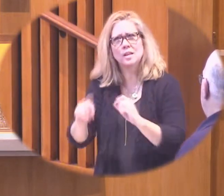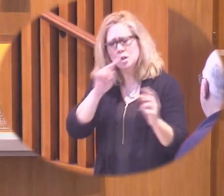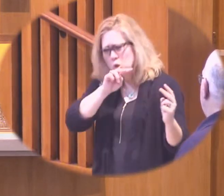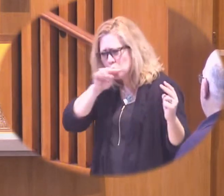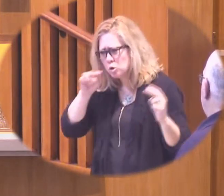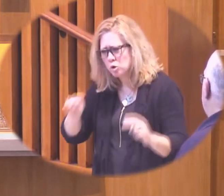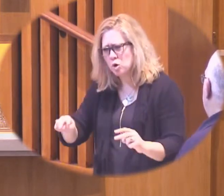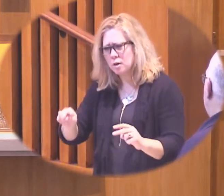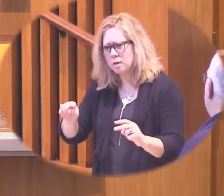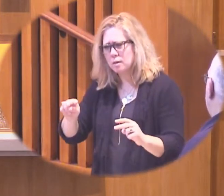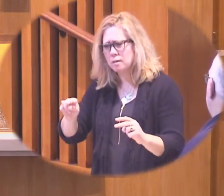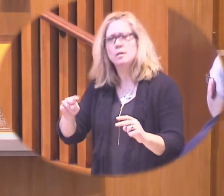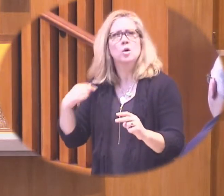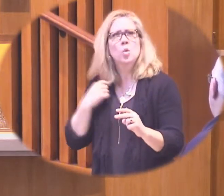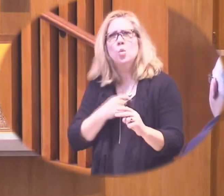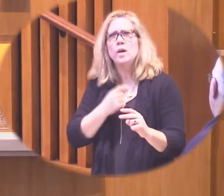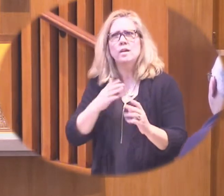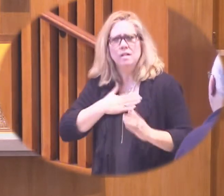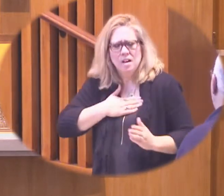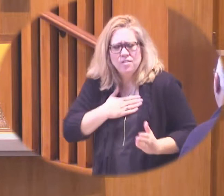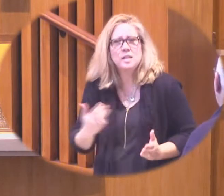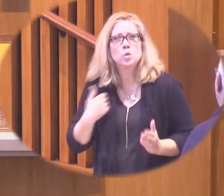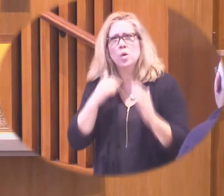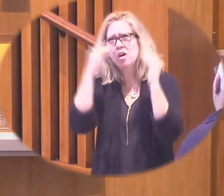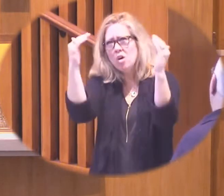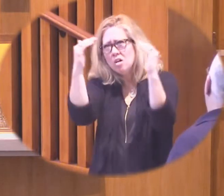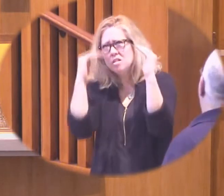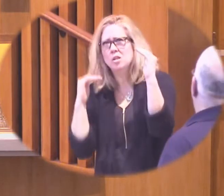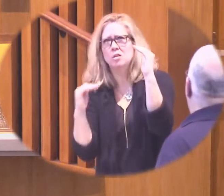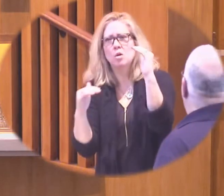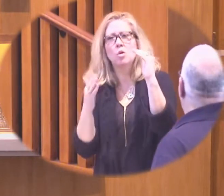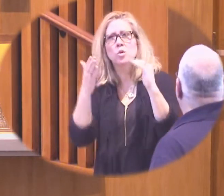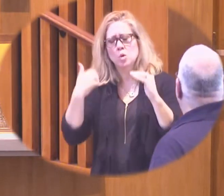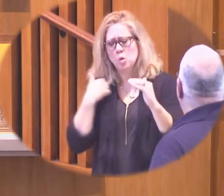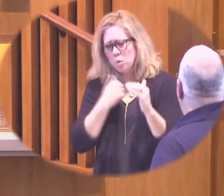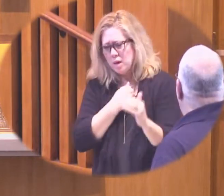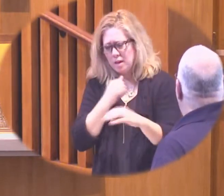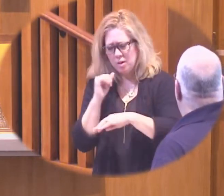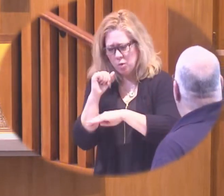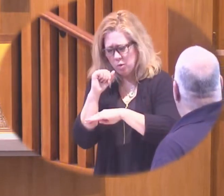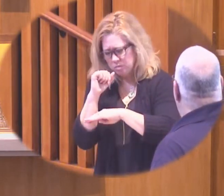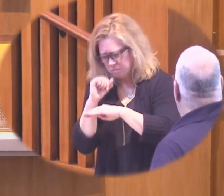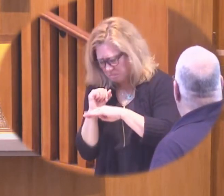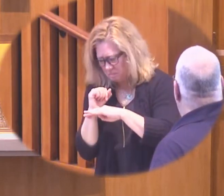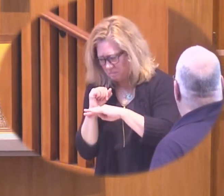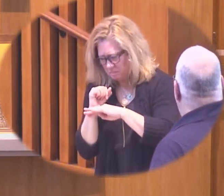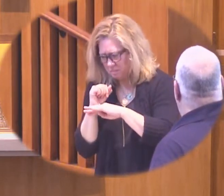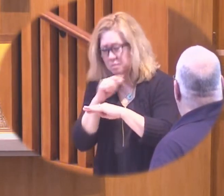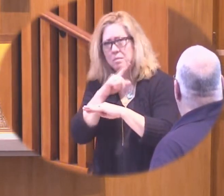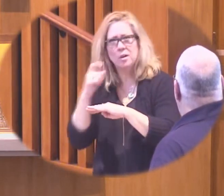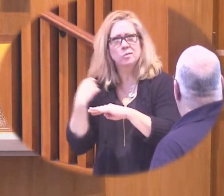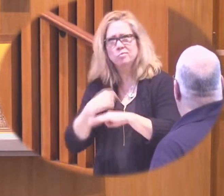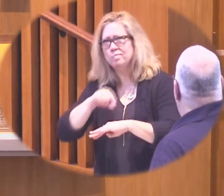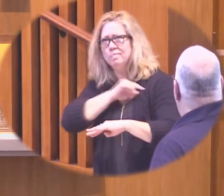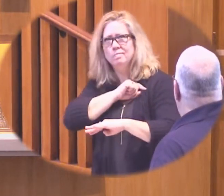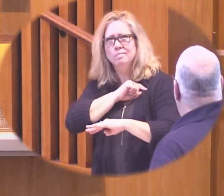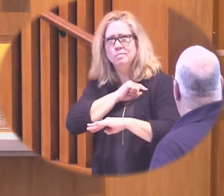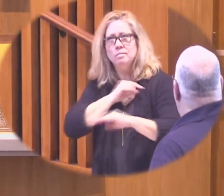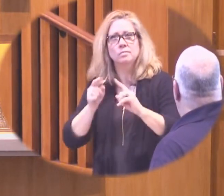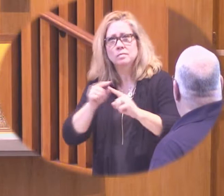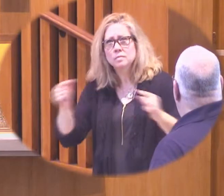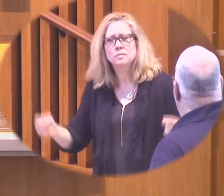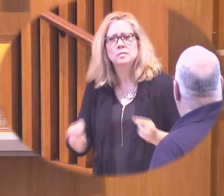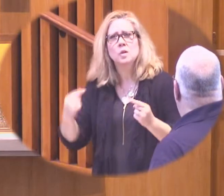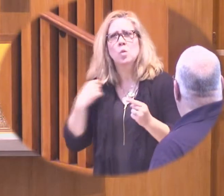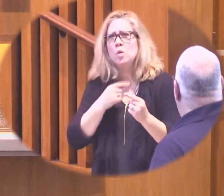of our lowliness, that we who are bowed down by our conscience may always be lifted